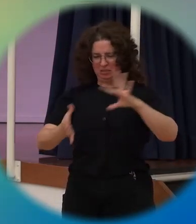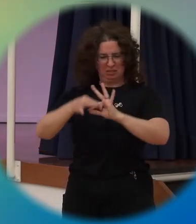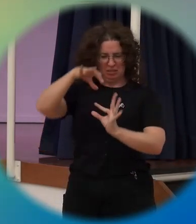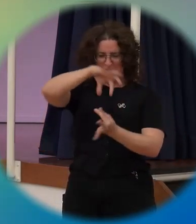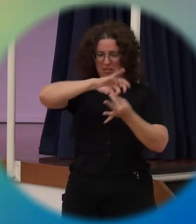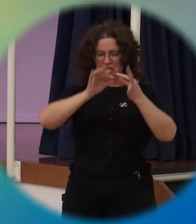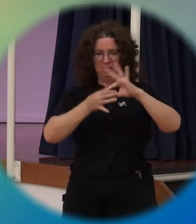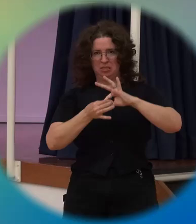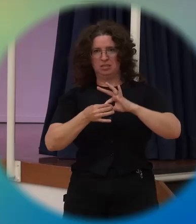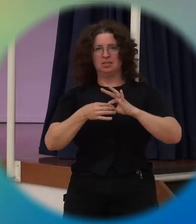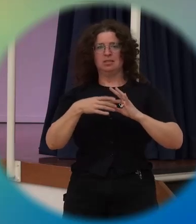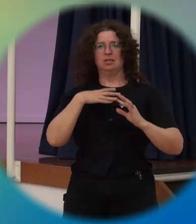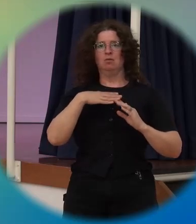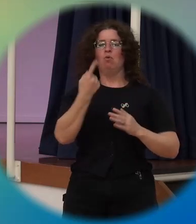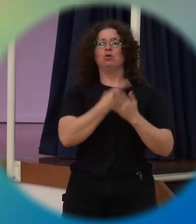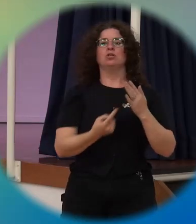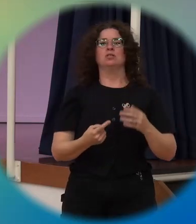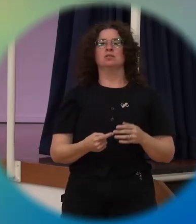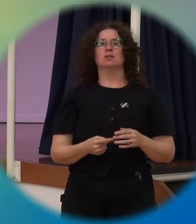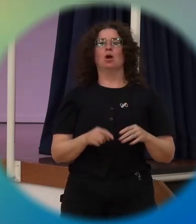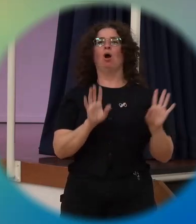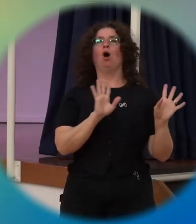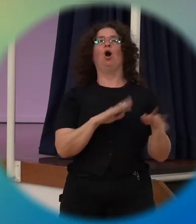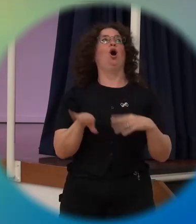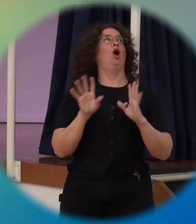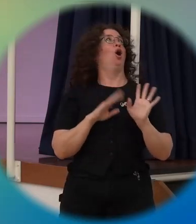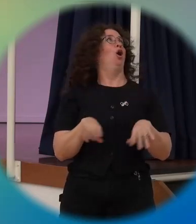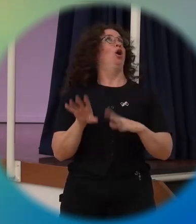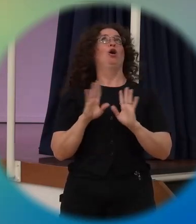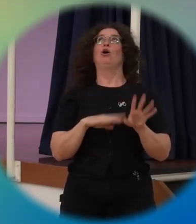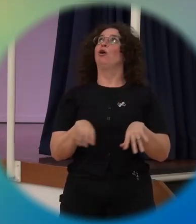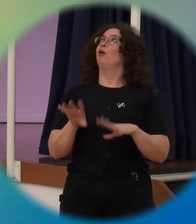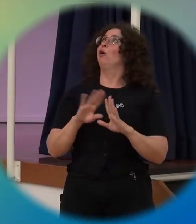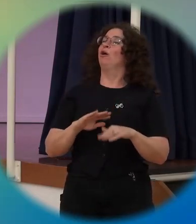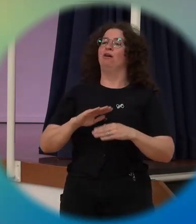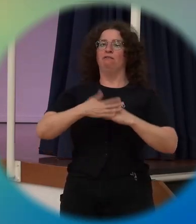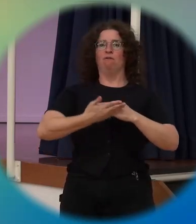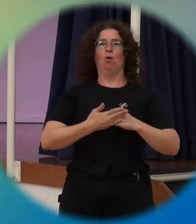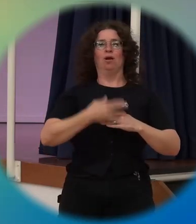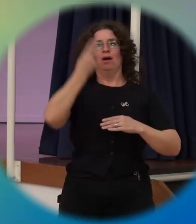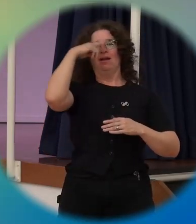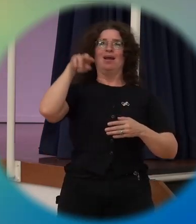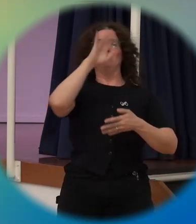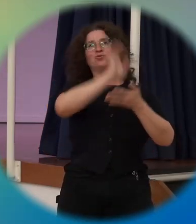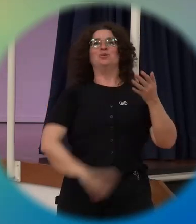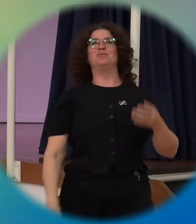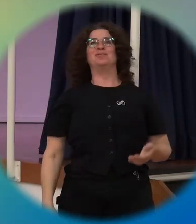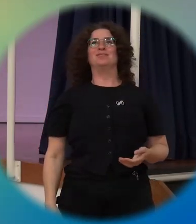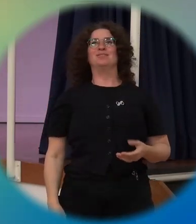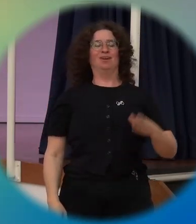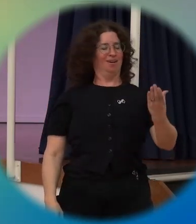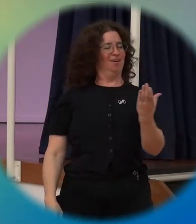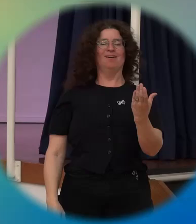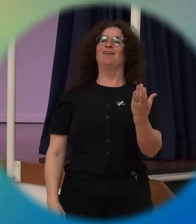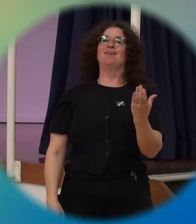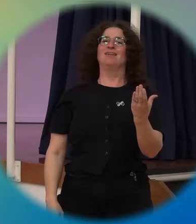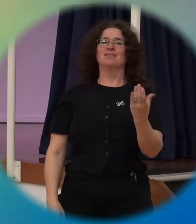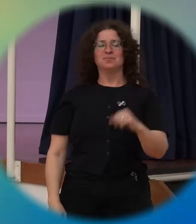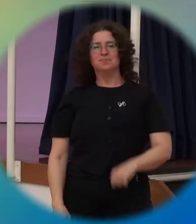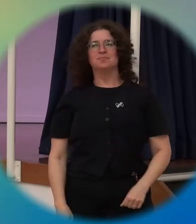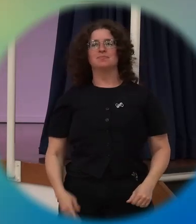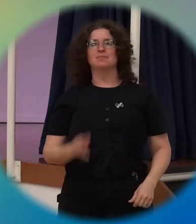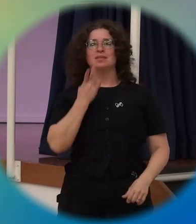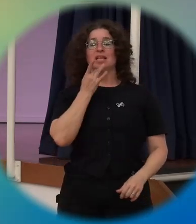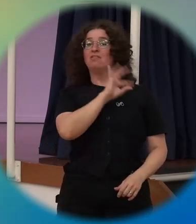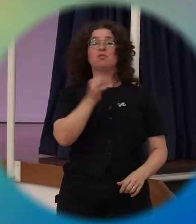Definitely more than just vibe coding and putting everything inside one folder called scripts. If you guys are not going to